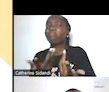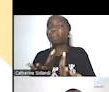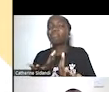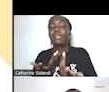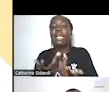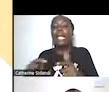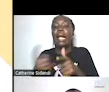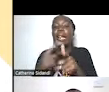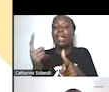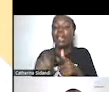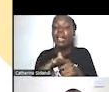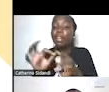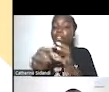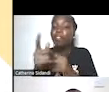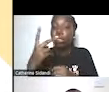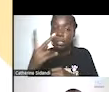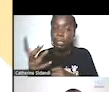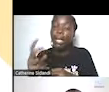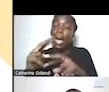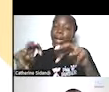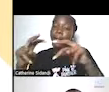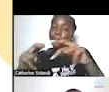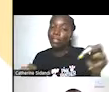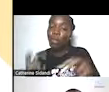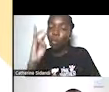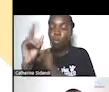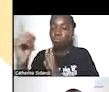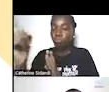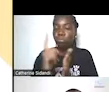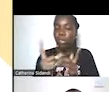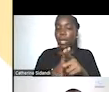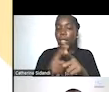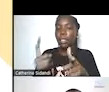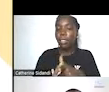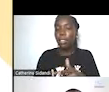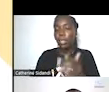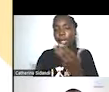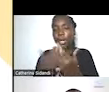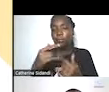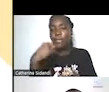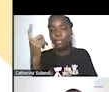analytics now, this is where it will come in and help you say that my